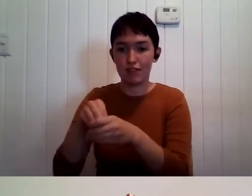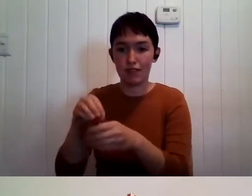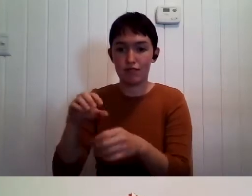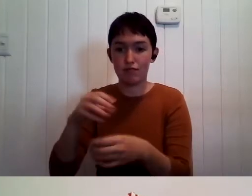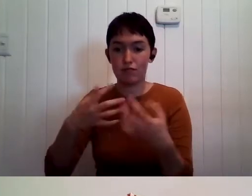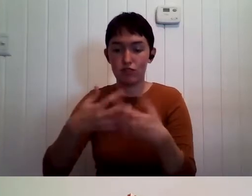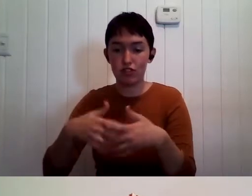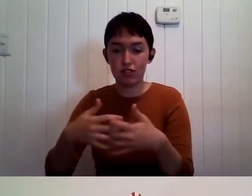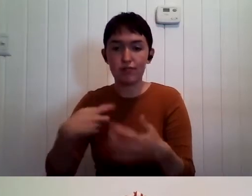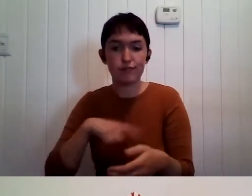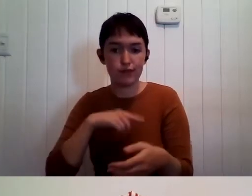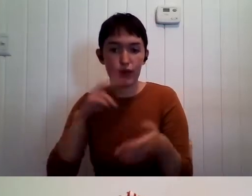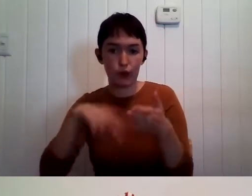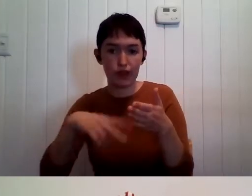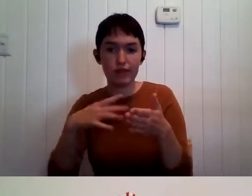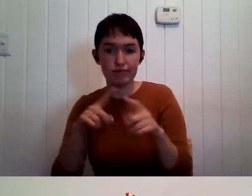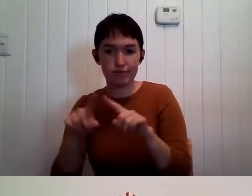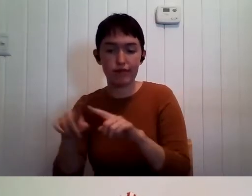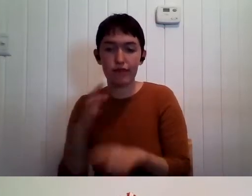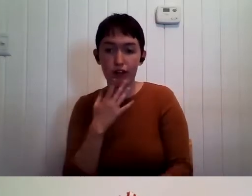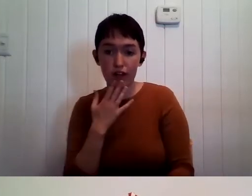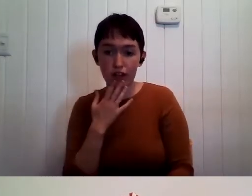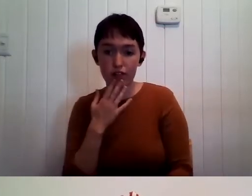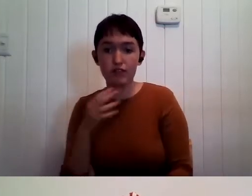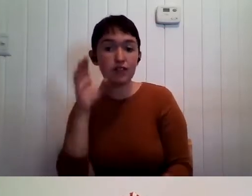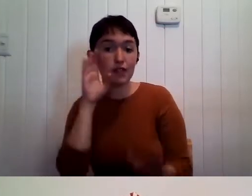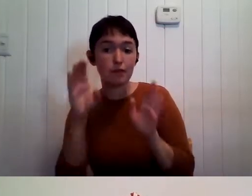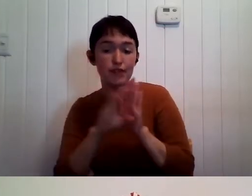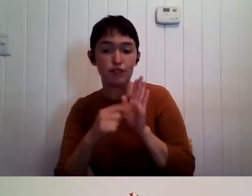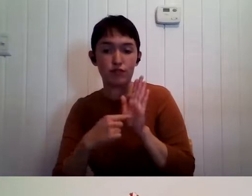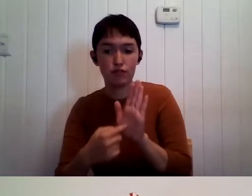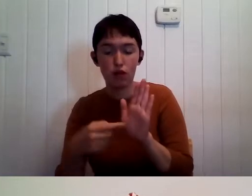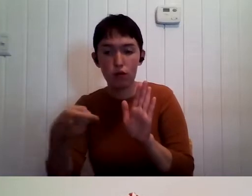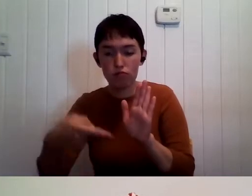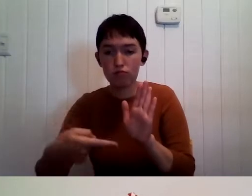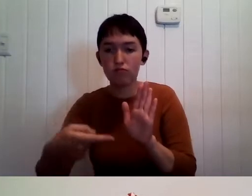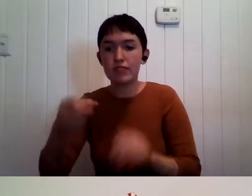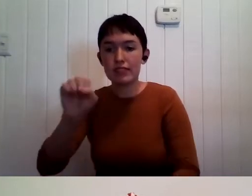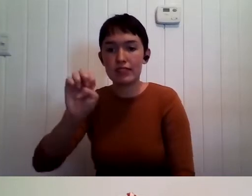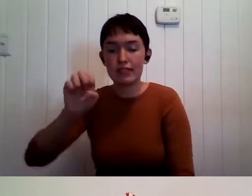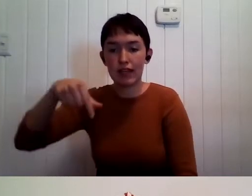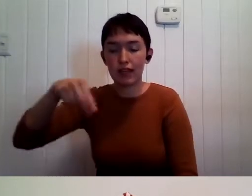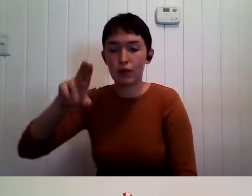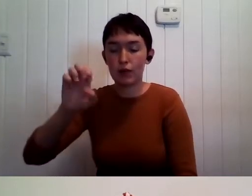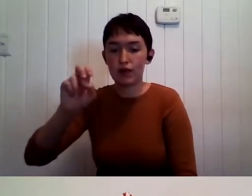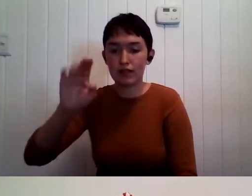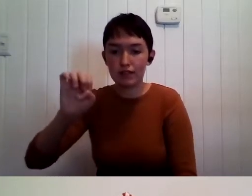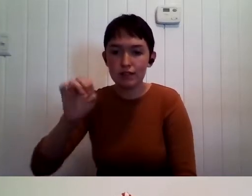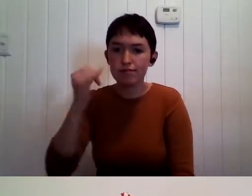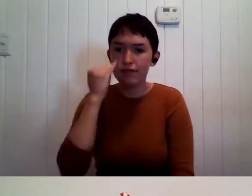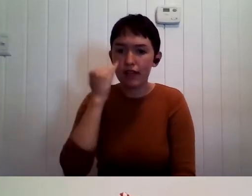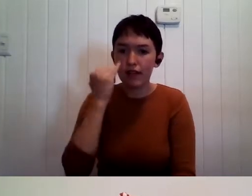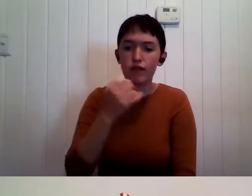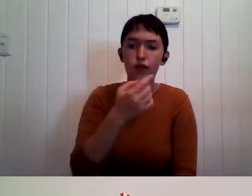colors, and based on the pictures that we take, we'll be able to build the sequence. Oh, if it's green, red, blue, red,